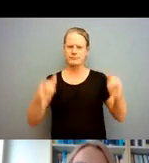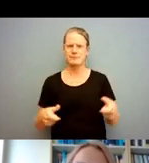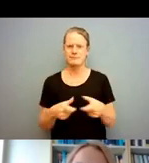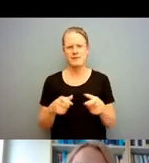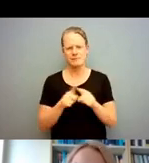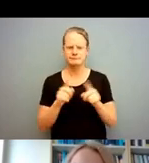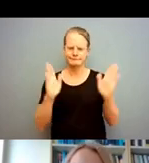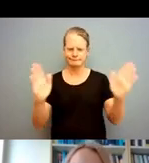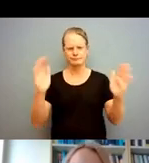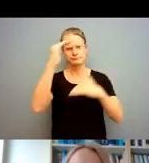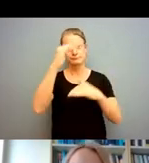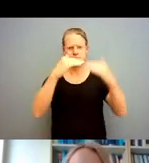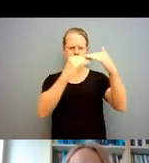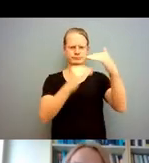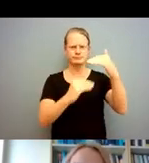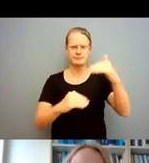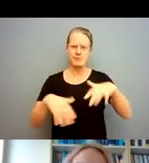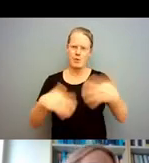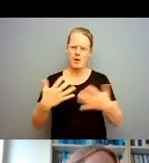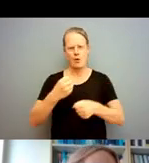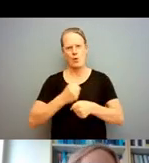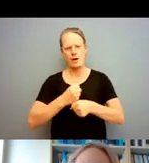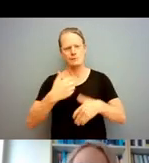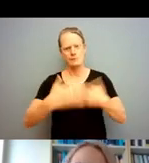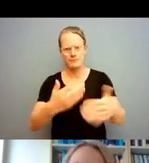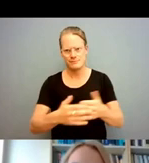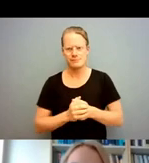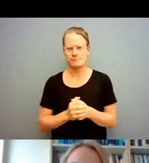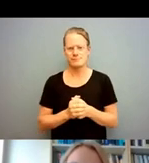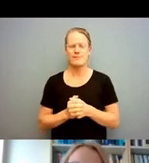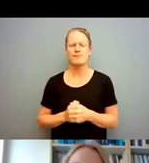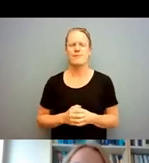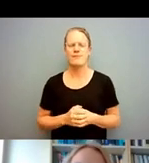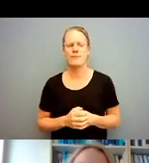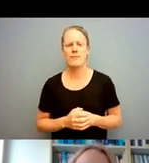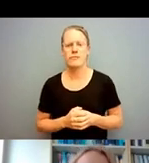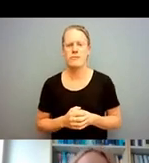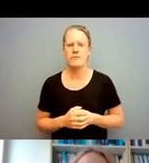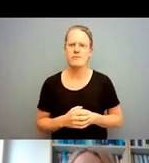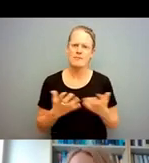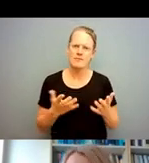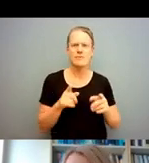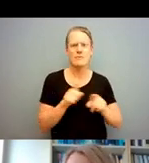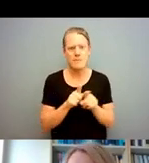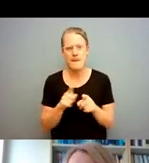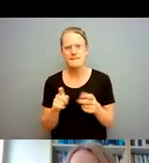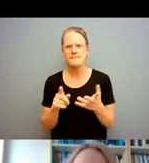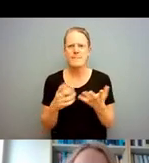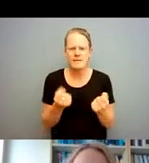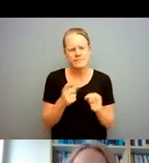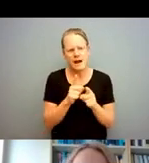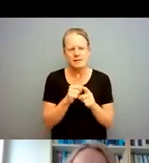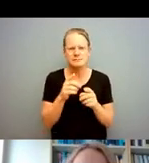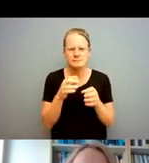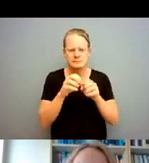of the world. It also elaborates on existing human rights standards, and this is a very important